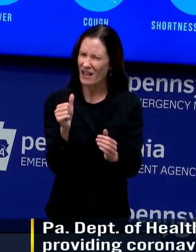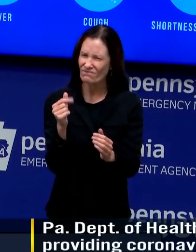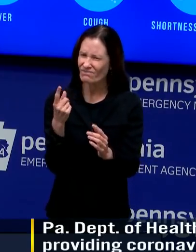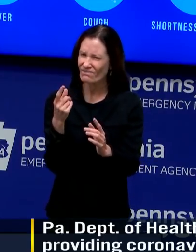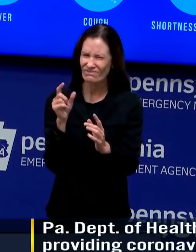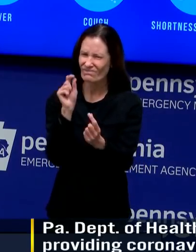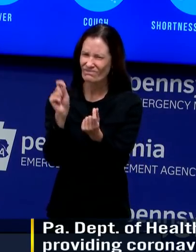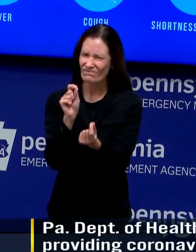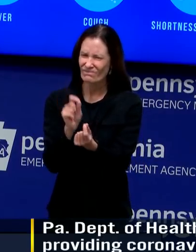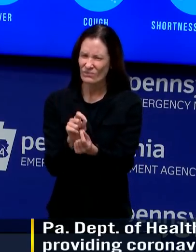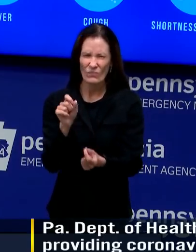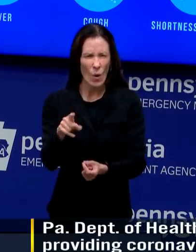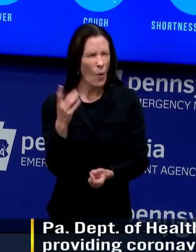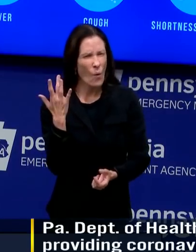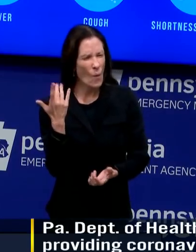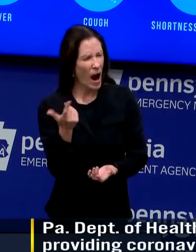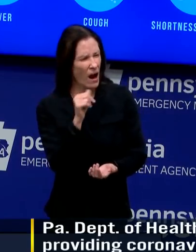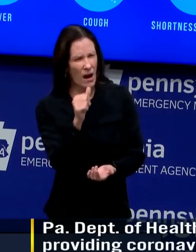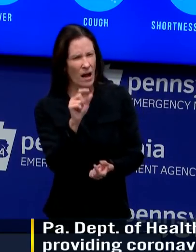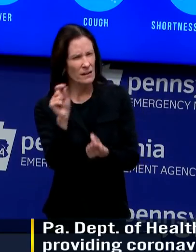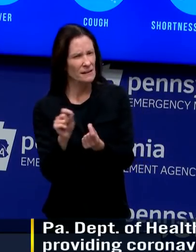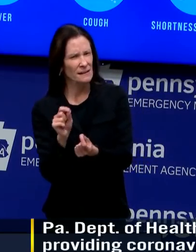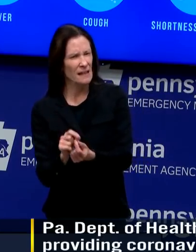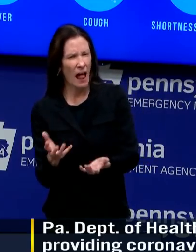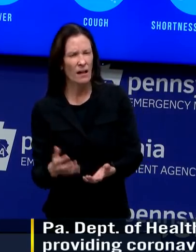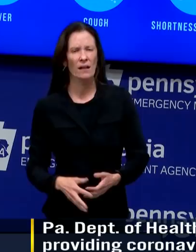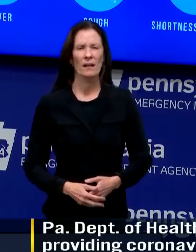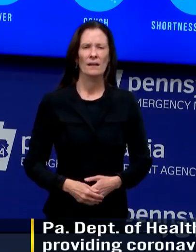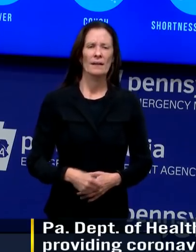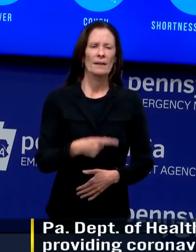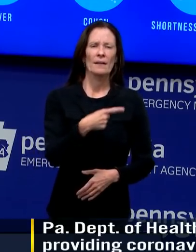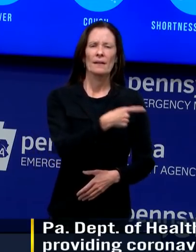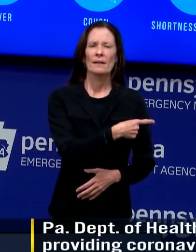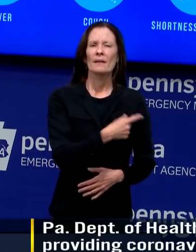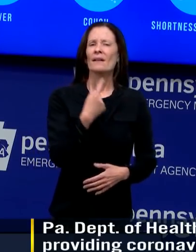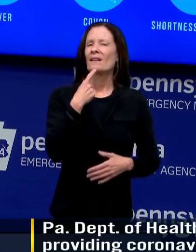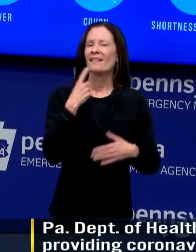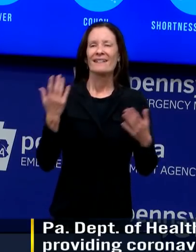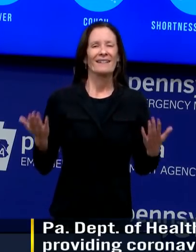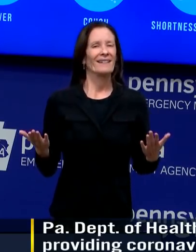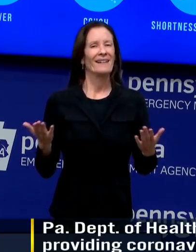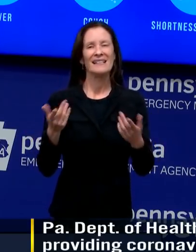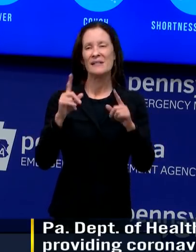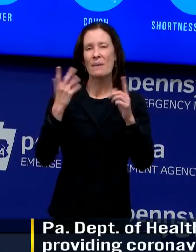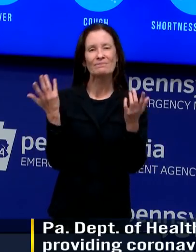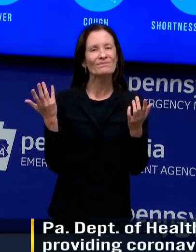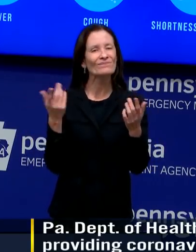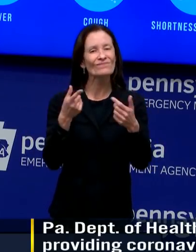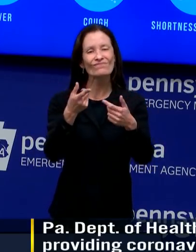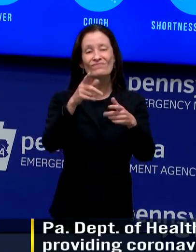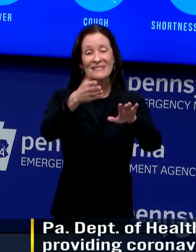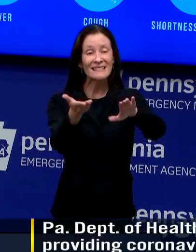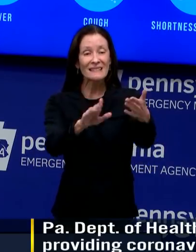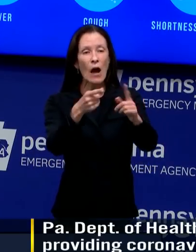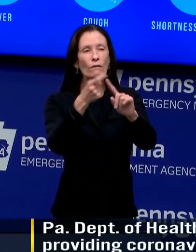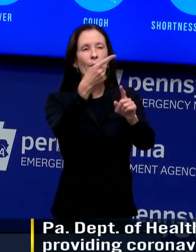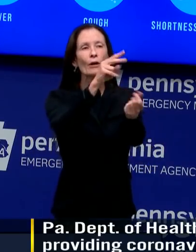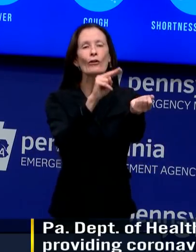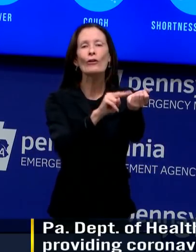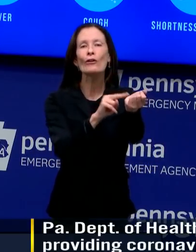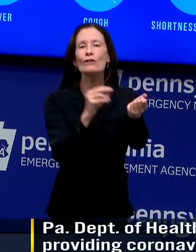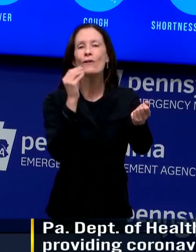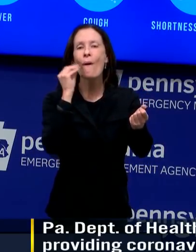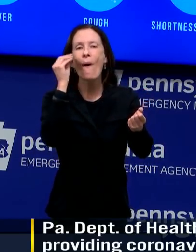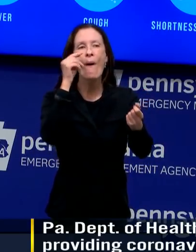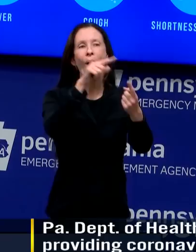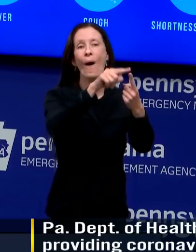facilities, from our county municipal health department partners, as well as the coroners. And we will work with the coroners to make sure that we reconcile all